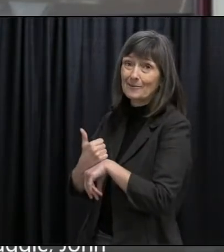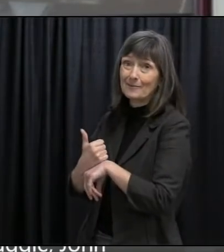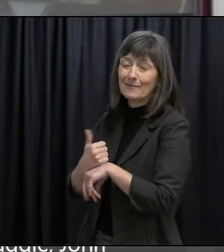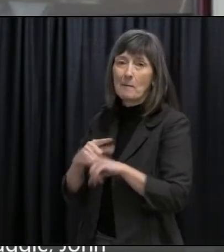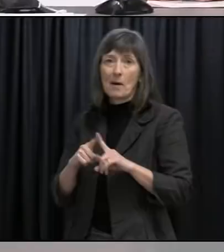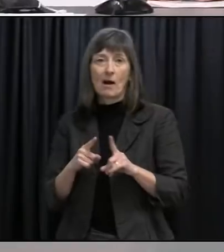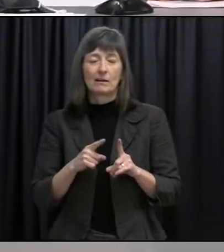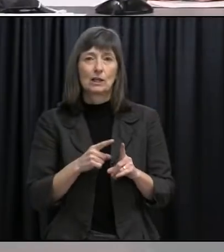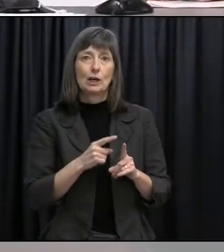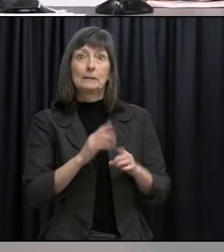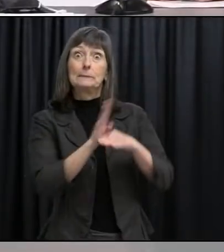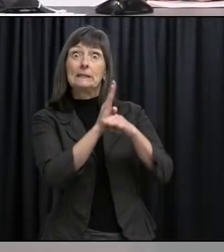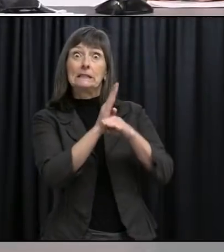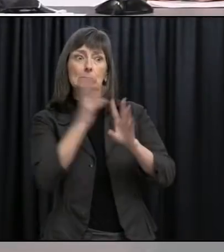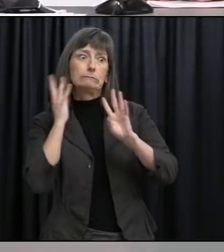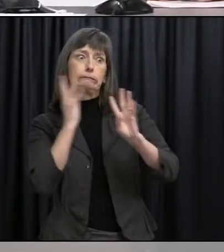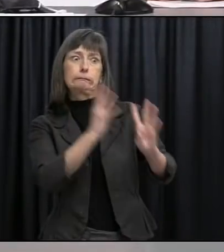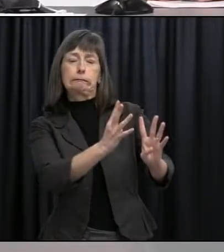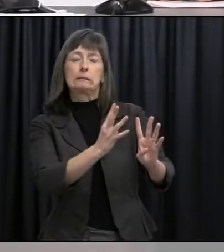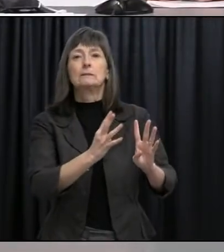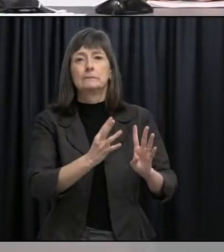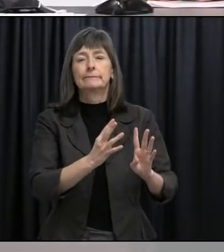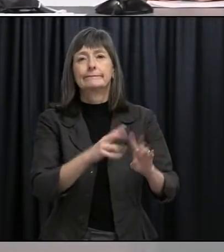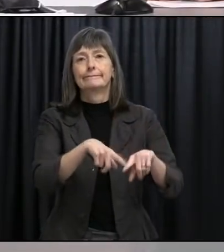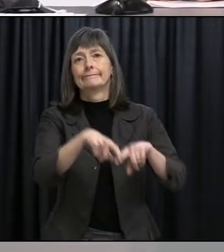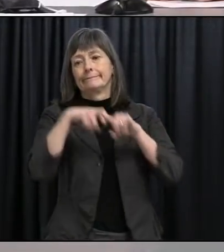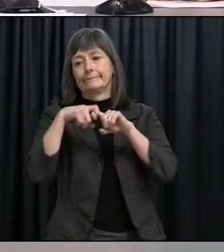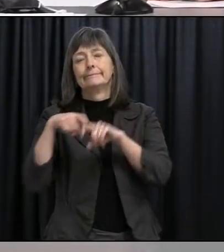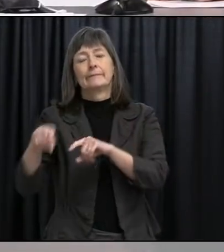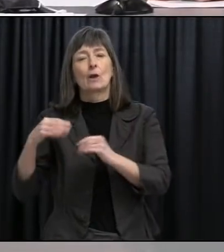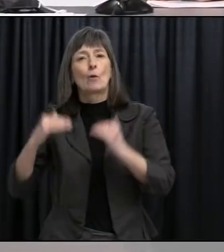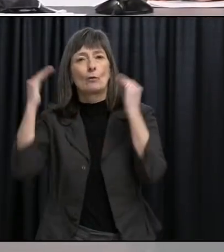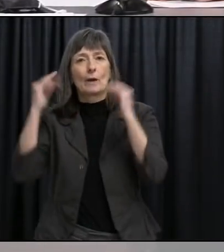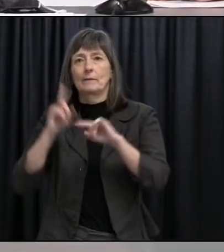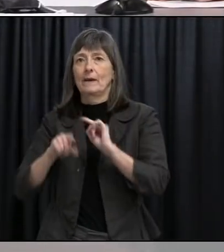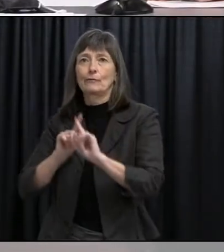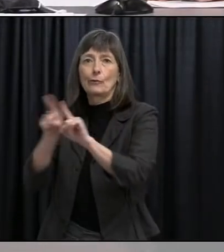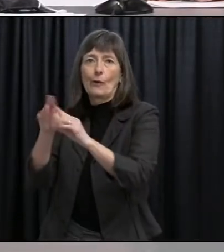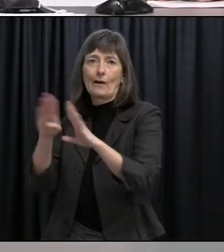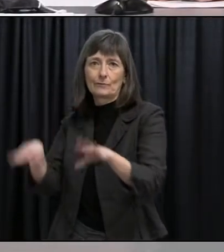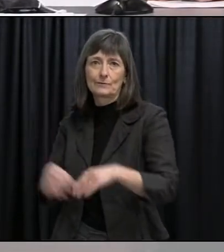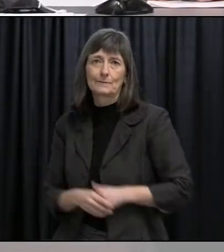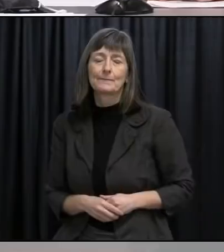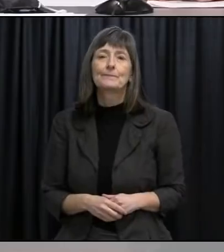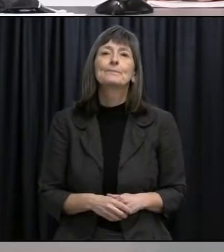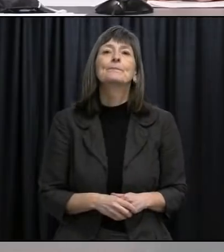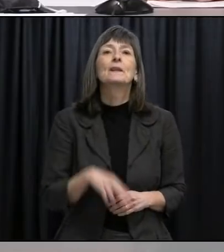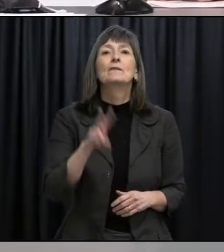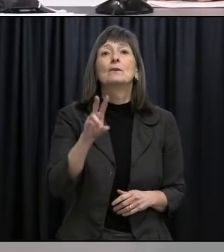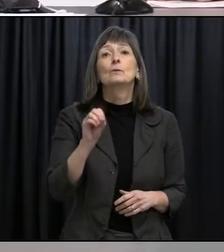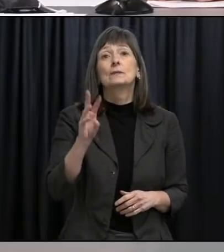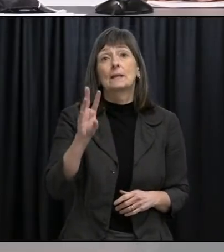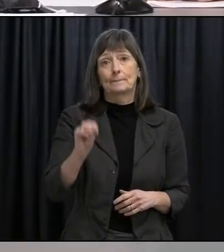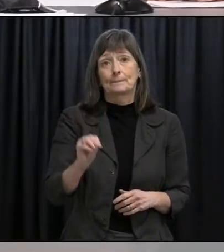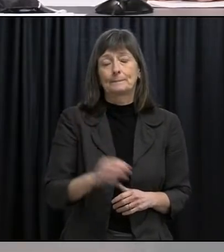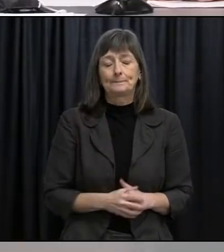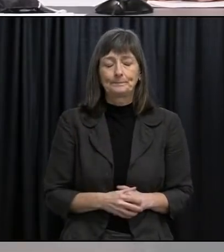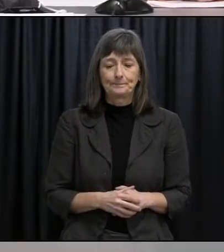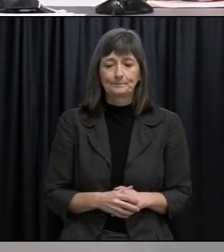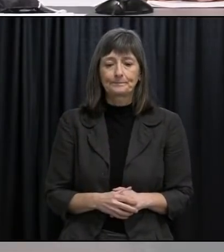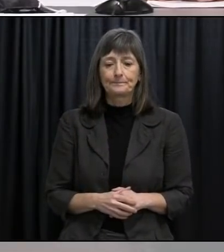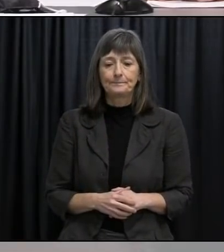Thanks. Our next questions are from Brian Callahan with VOCM. Please go ahead. Thank